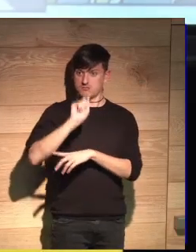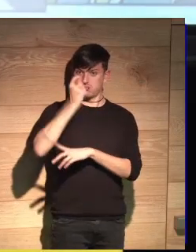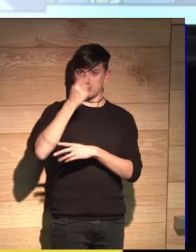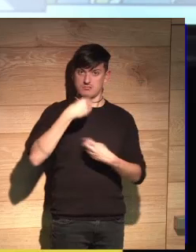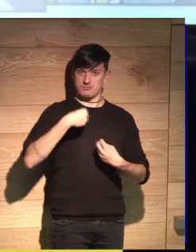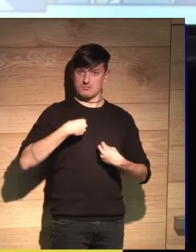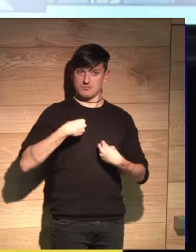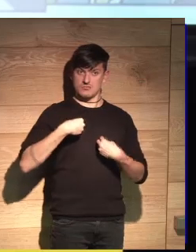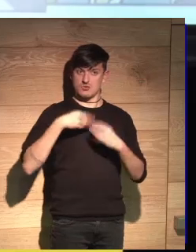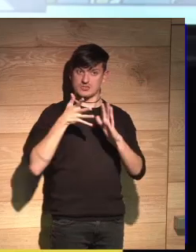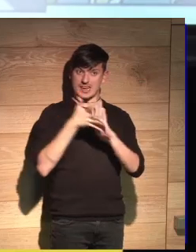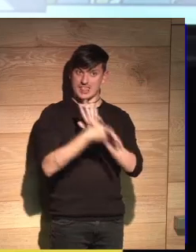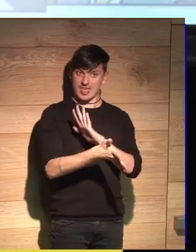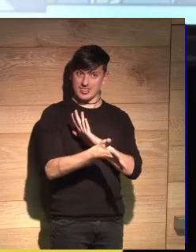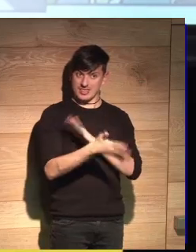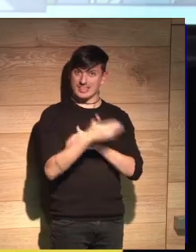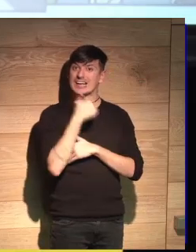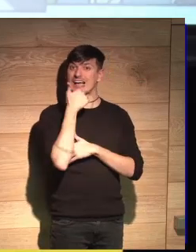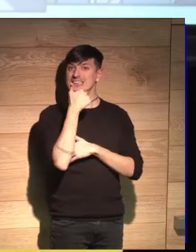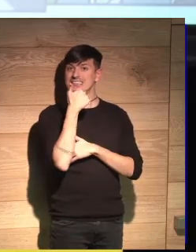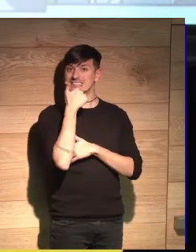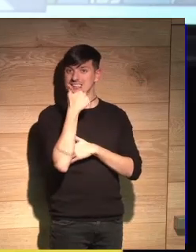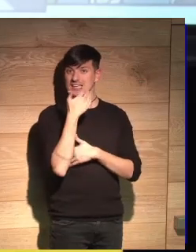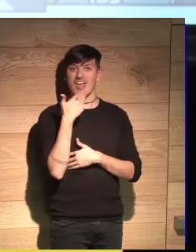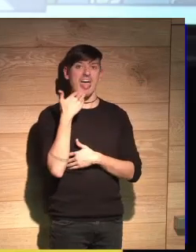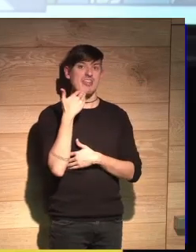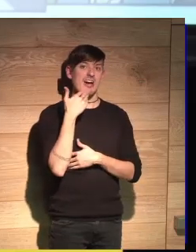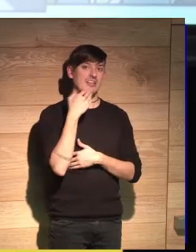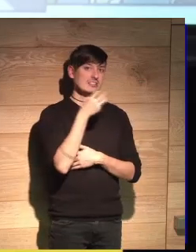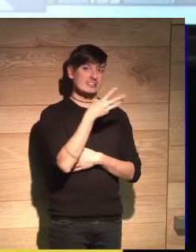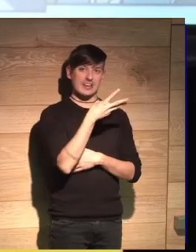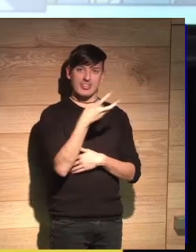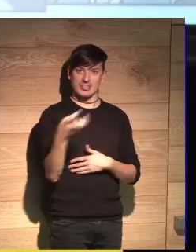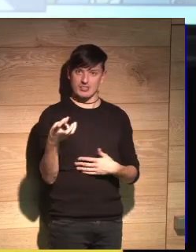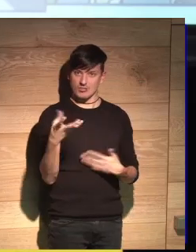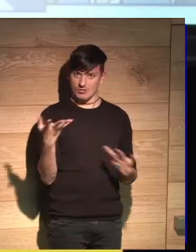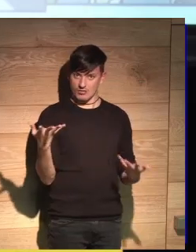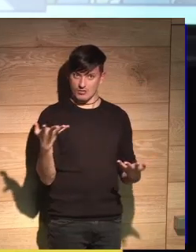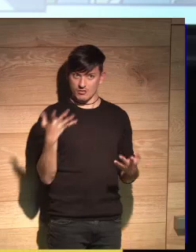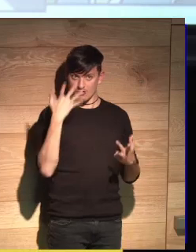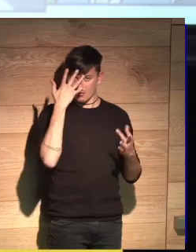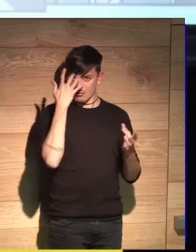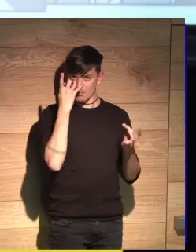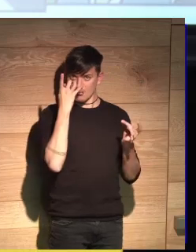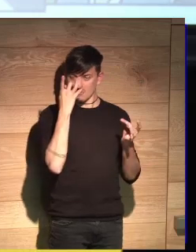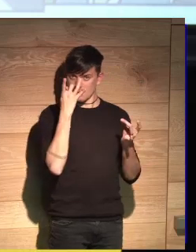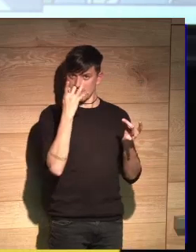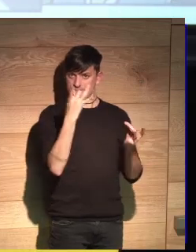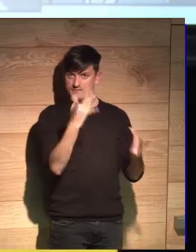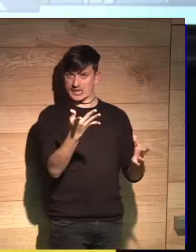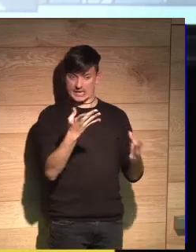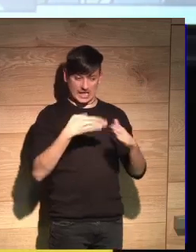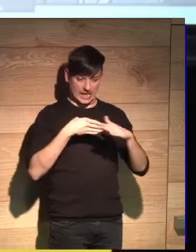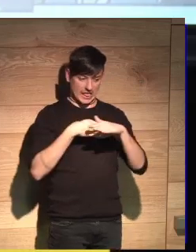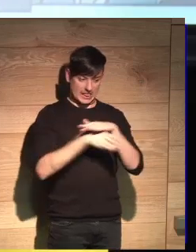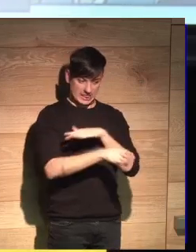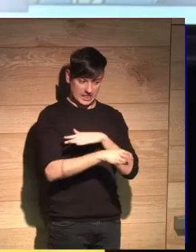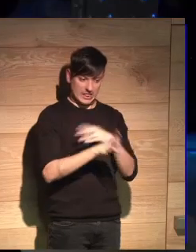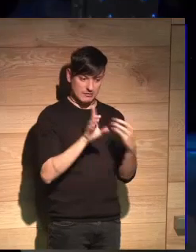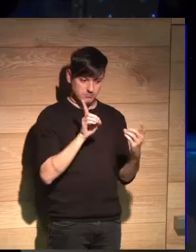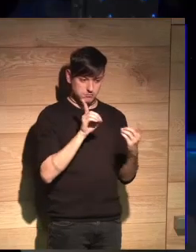he managed to be immortal already, or to get close to it, because he's already 300 years old when he manages to